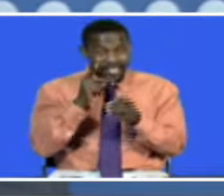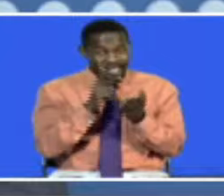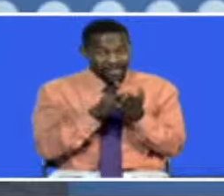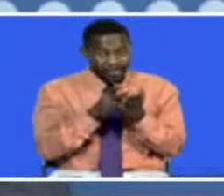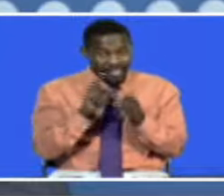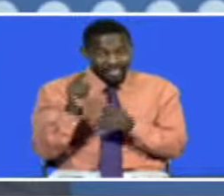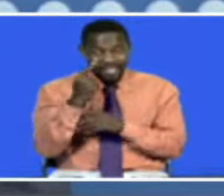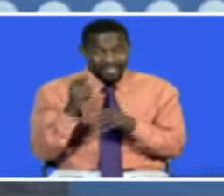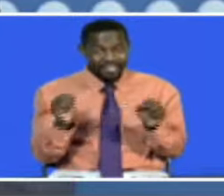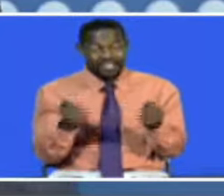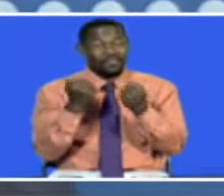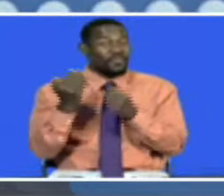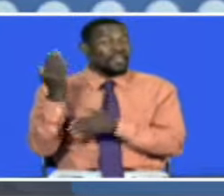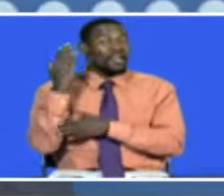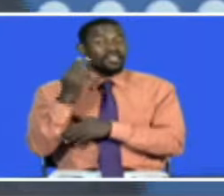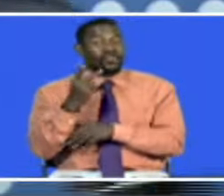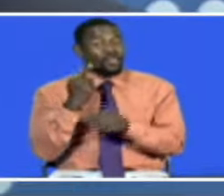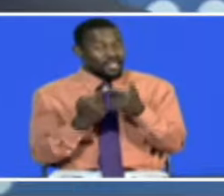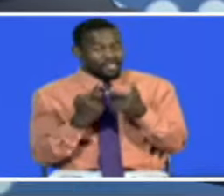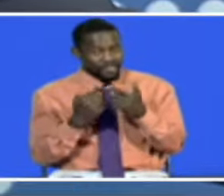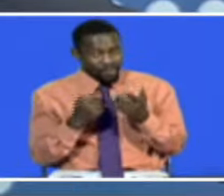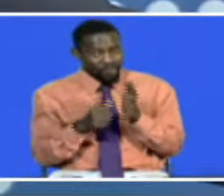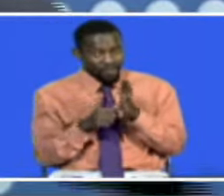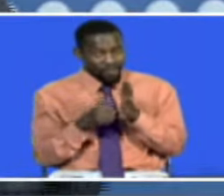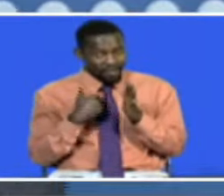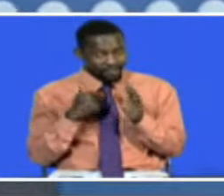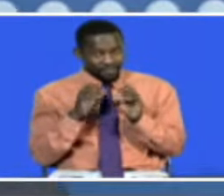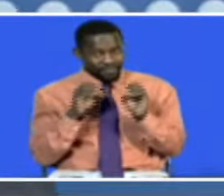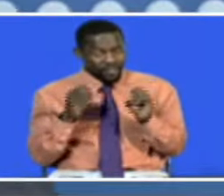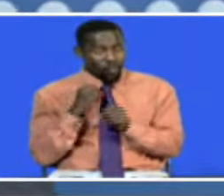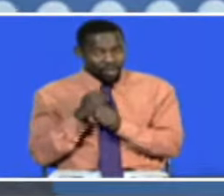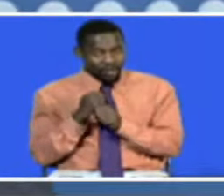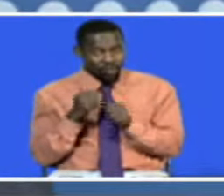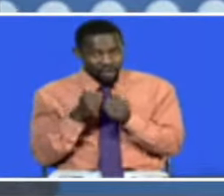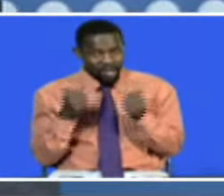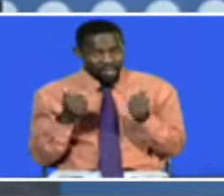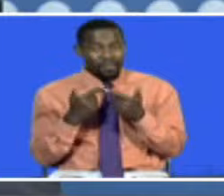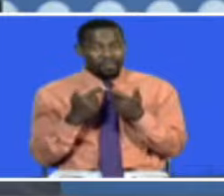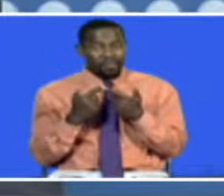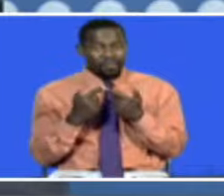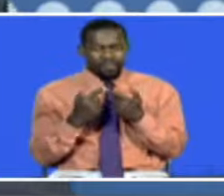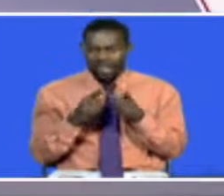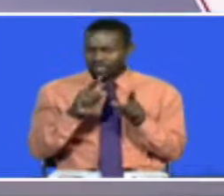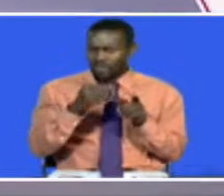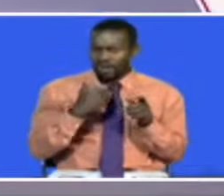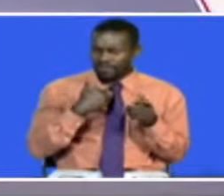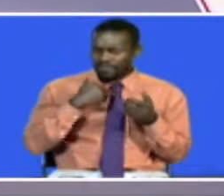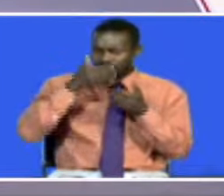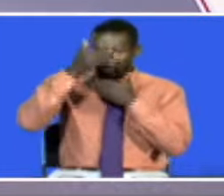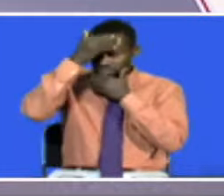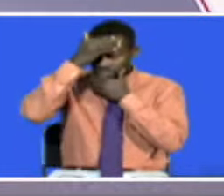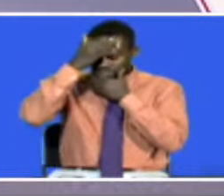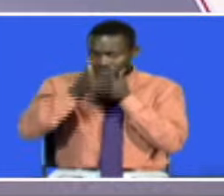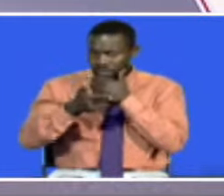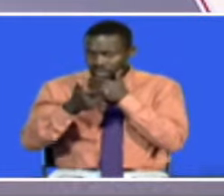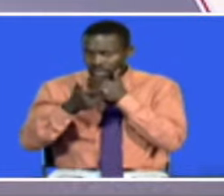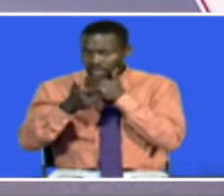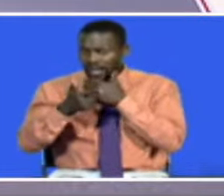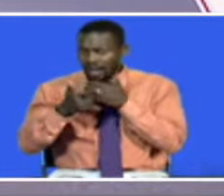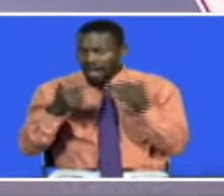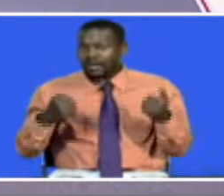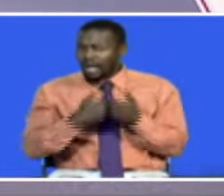last 2 years. We've not had such issues. So they're working. But according to Rigathi. No, but we've had banditry in some parts of the country. Which has reduced. But we've